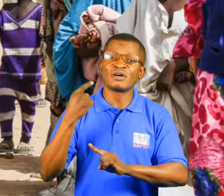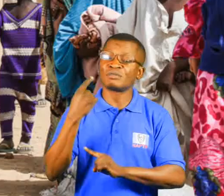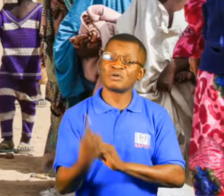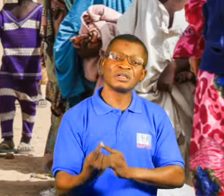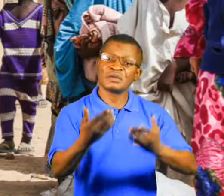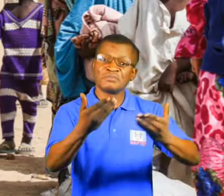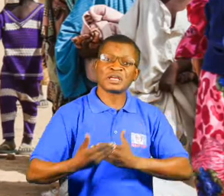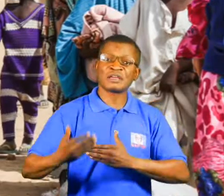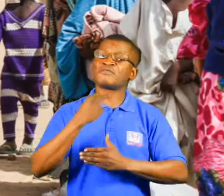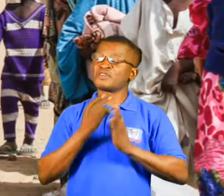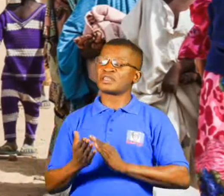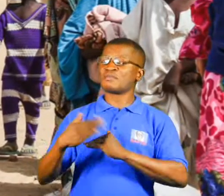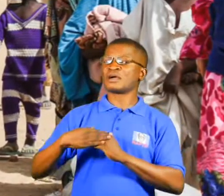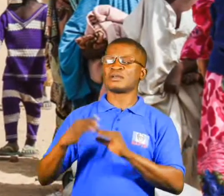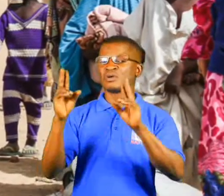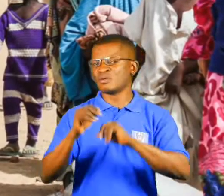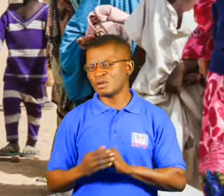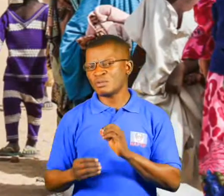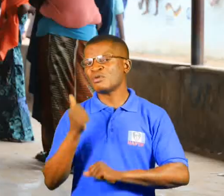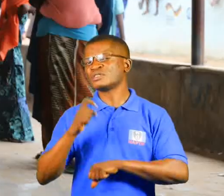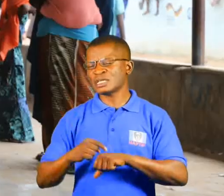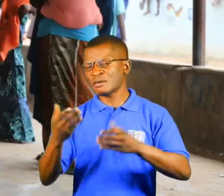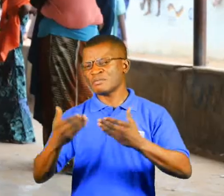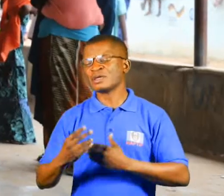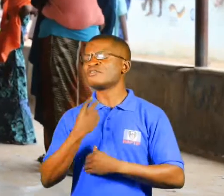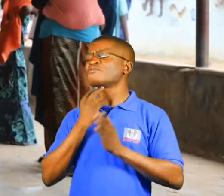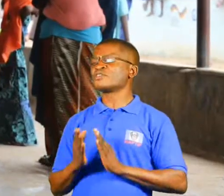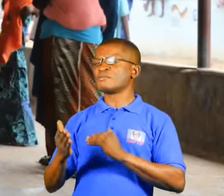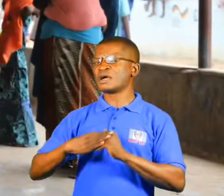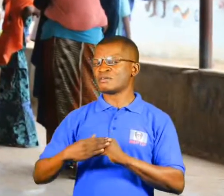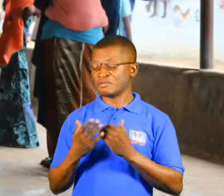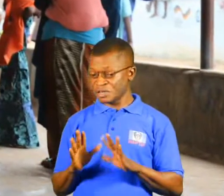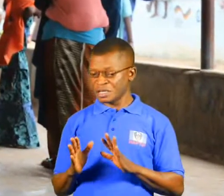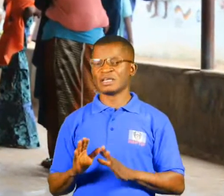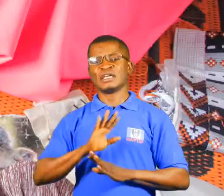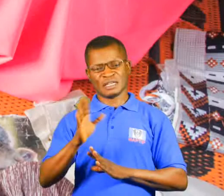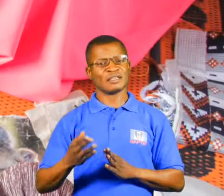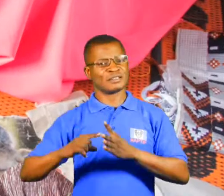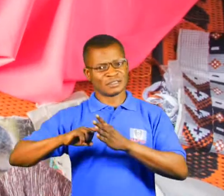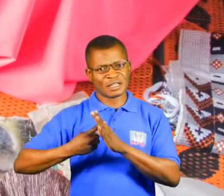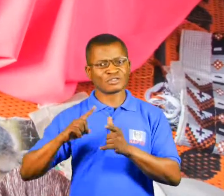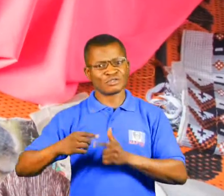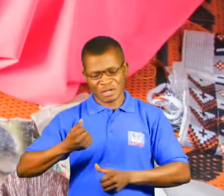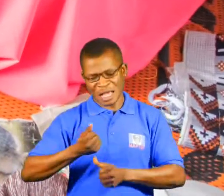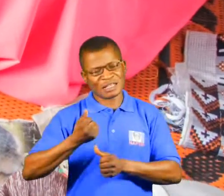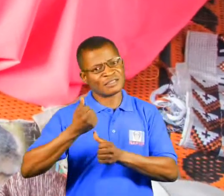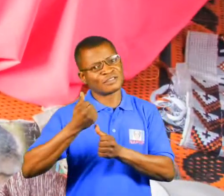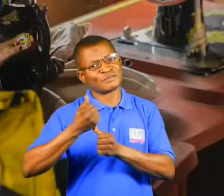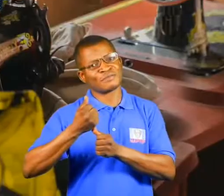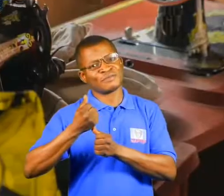end with repatriation. Most times, after bringing the victims back to Nigeria, they also assist